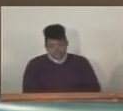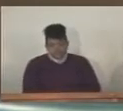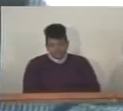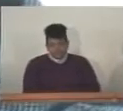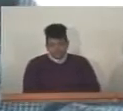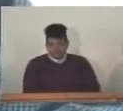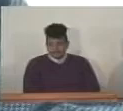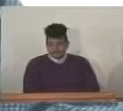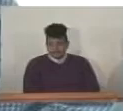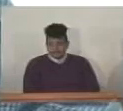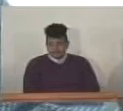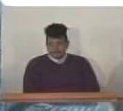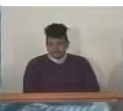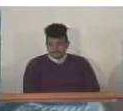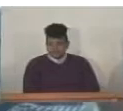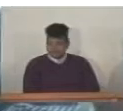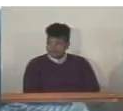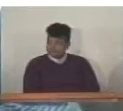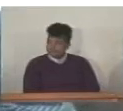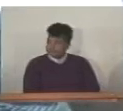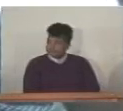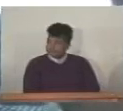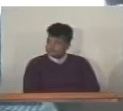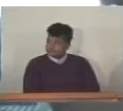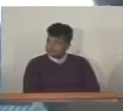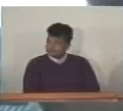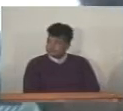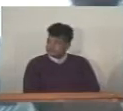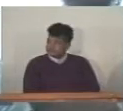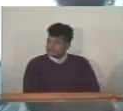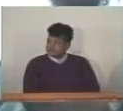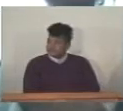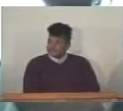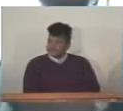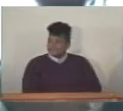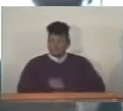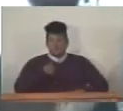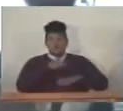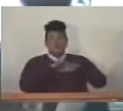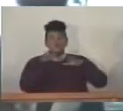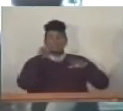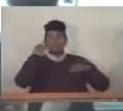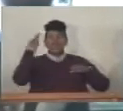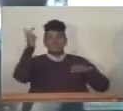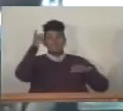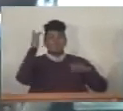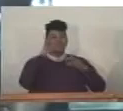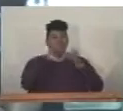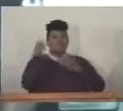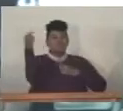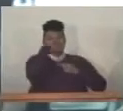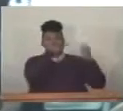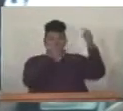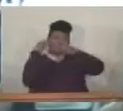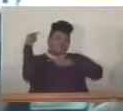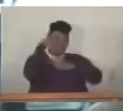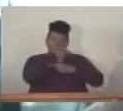So we don't need to politicize it. And, you